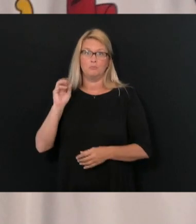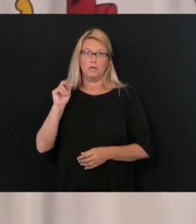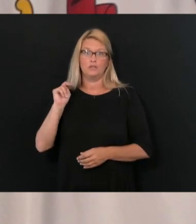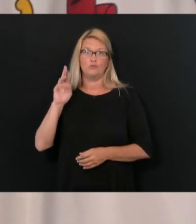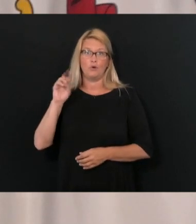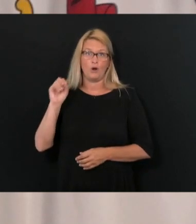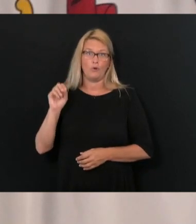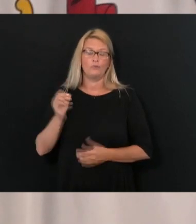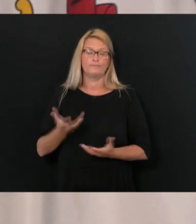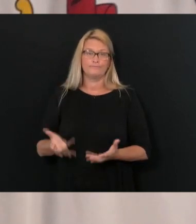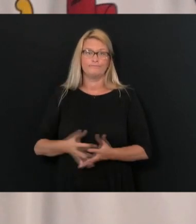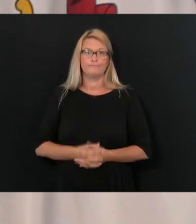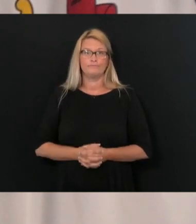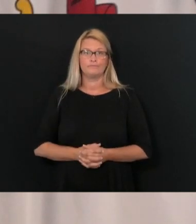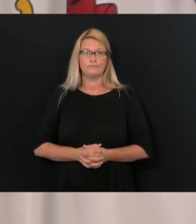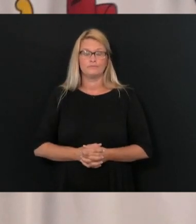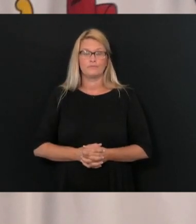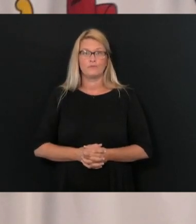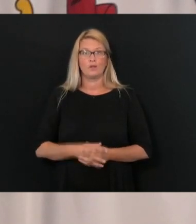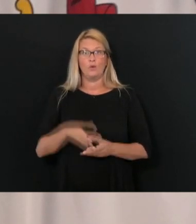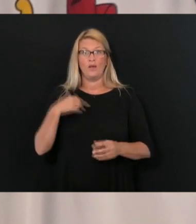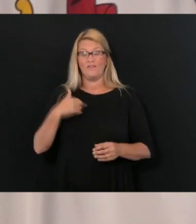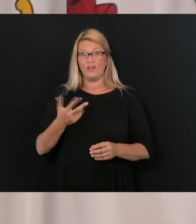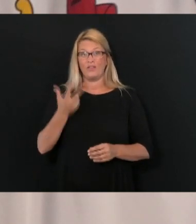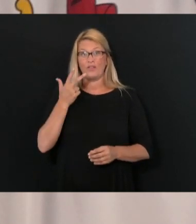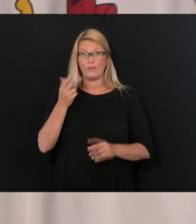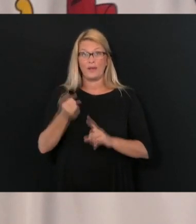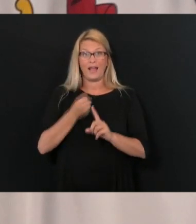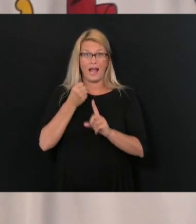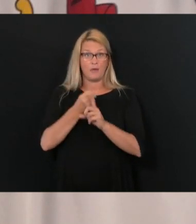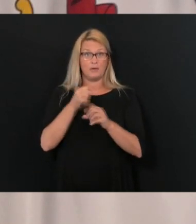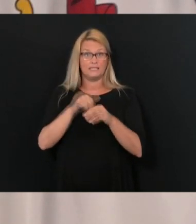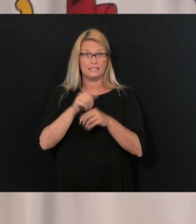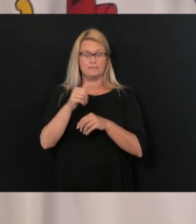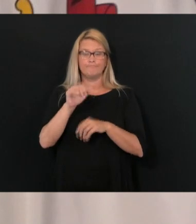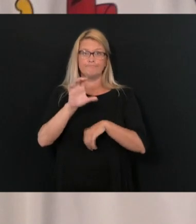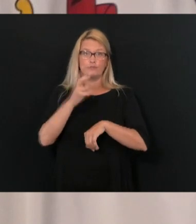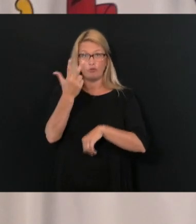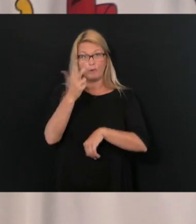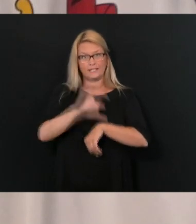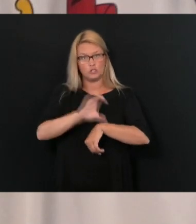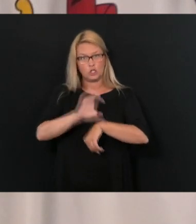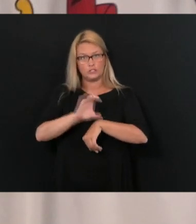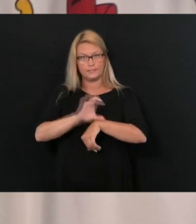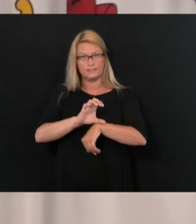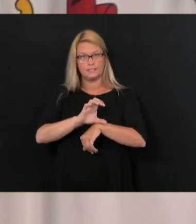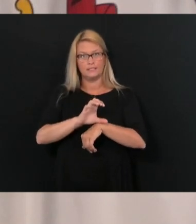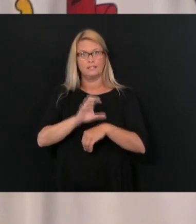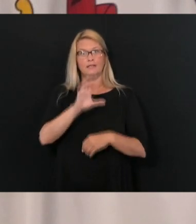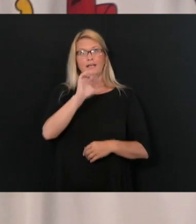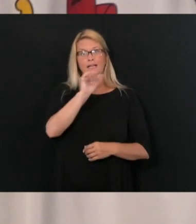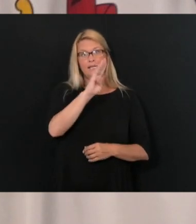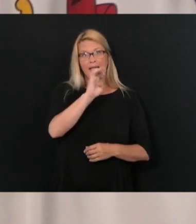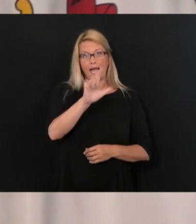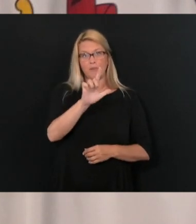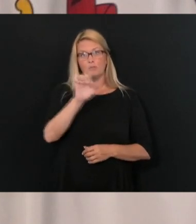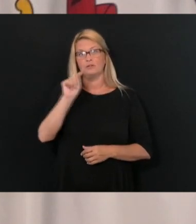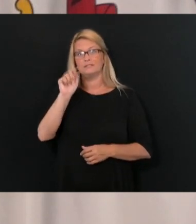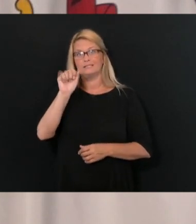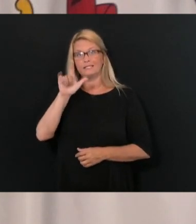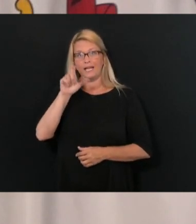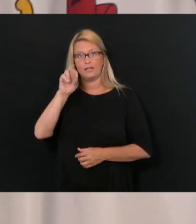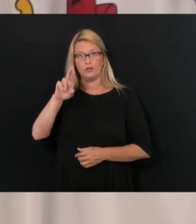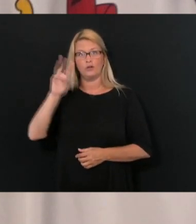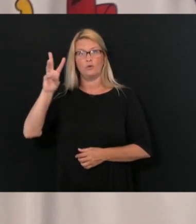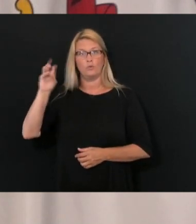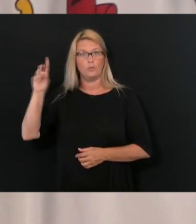We have 3 active outbreaks with our churches in 3 counties now. That's Cabell, Taylor, and Wood. We